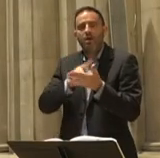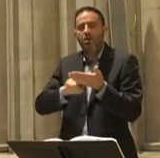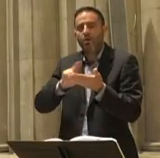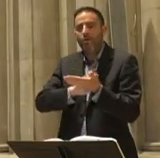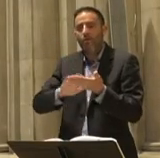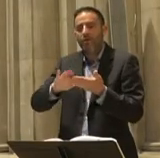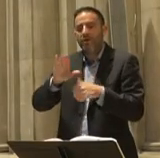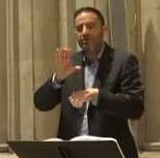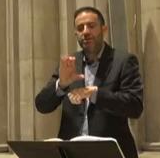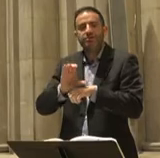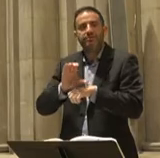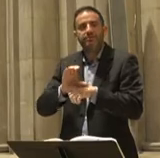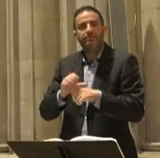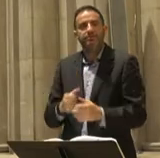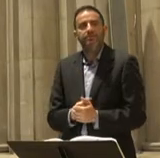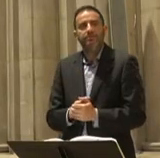Church,